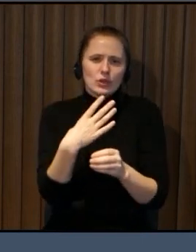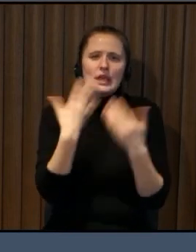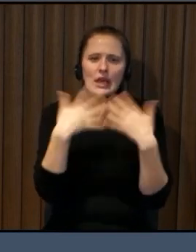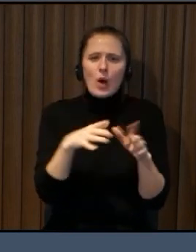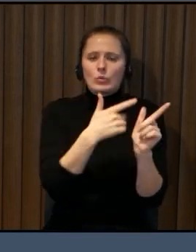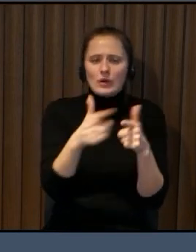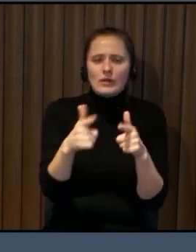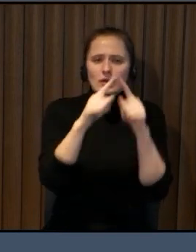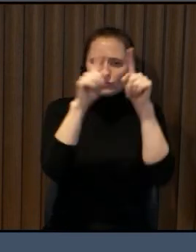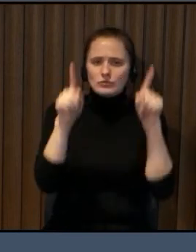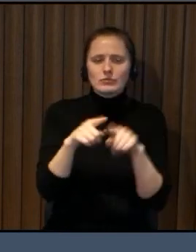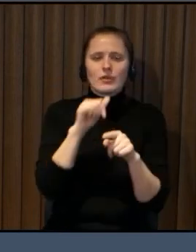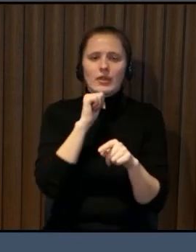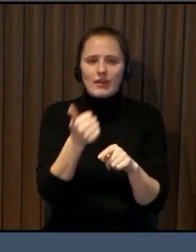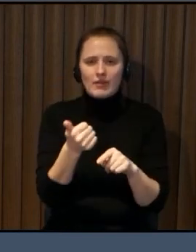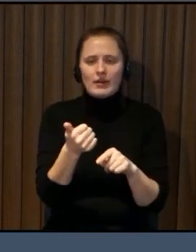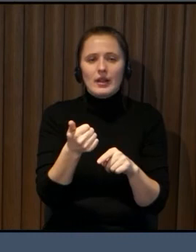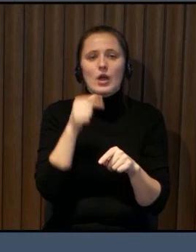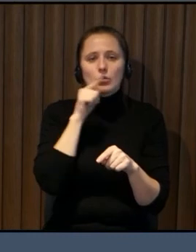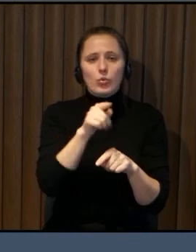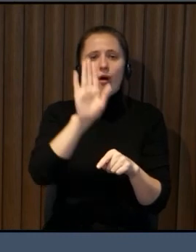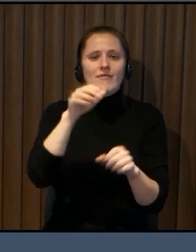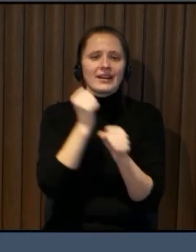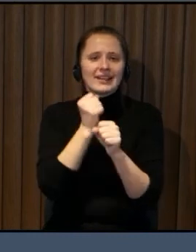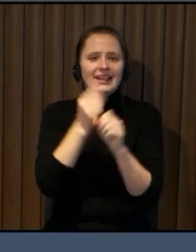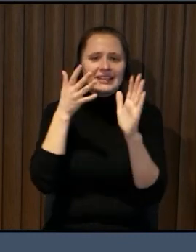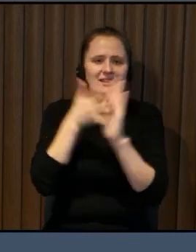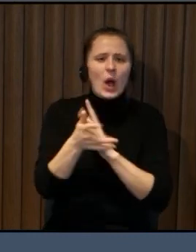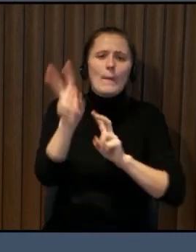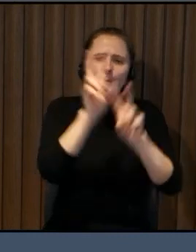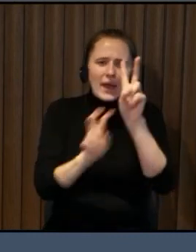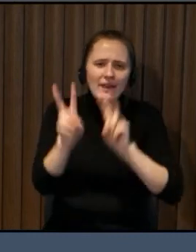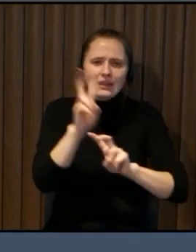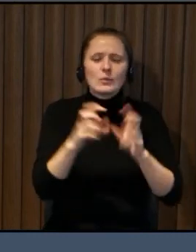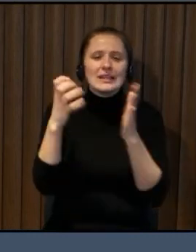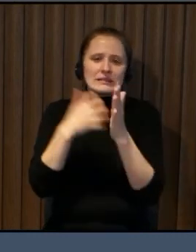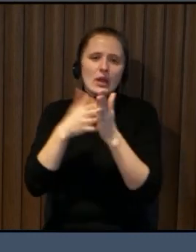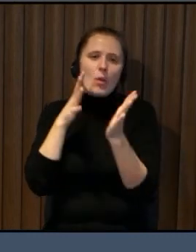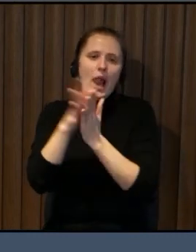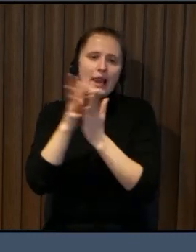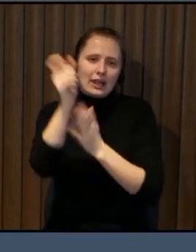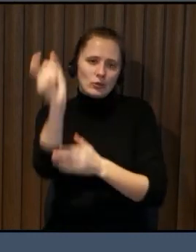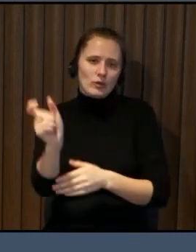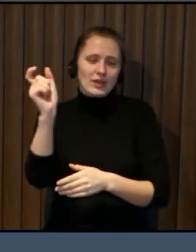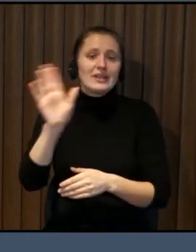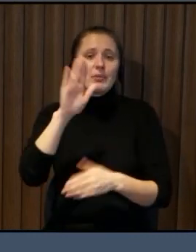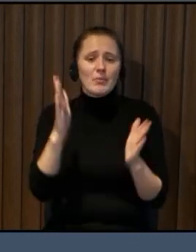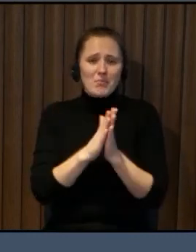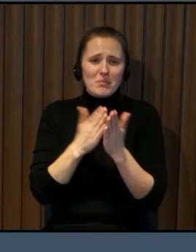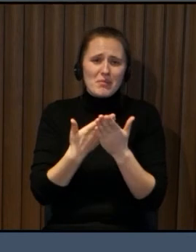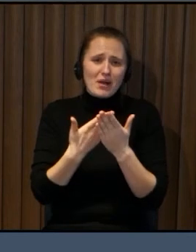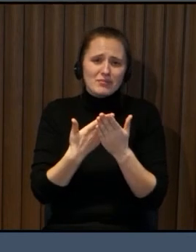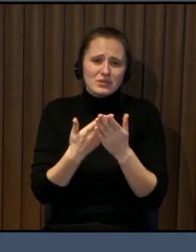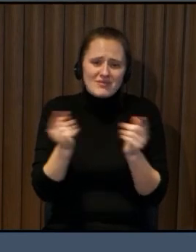desired structure, it will not be possible to create a convenient structure. If you,